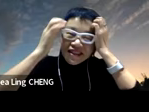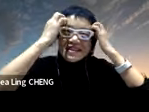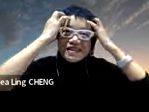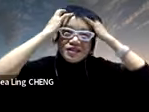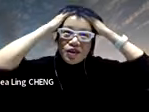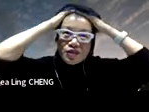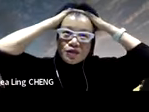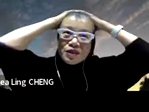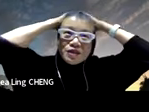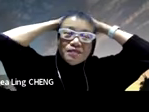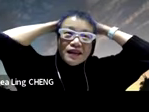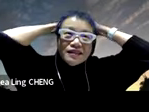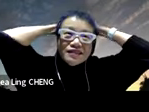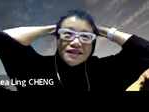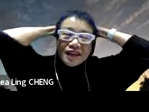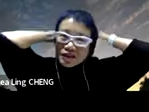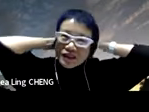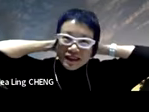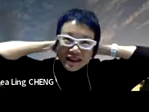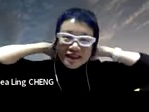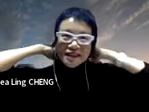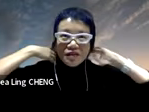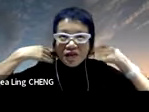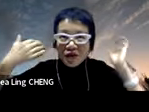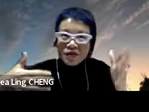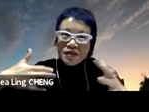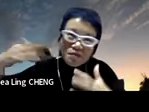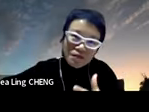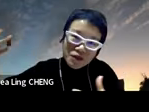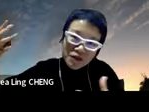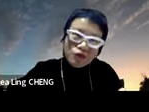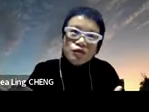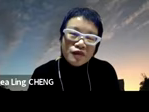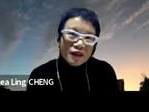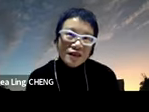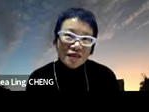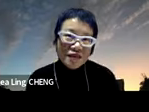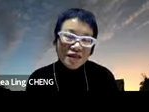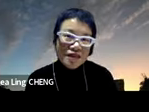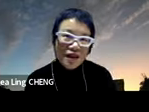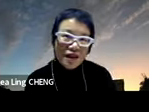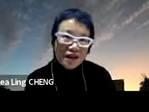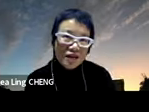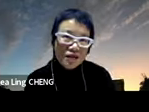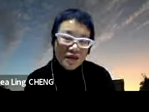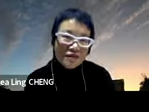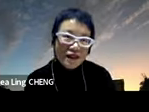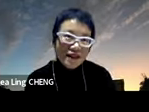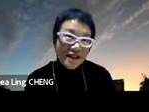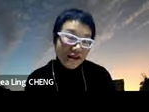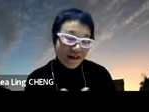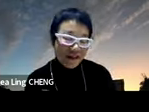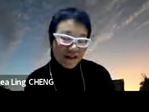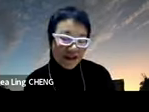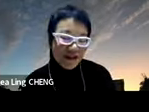ethnography is not so much about sexual violence, though some structural violence was